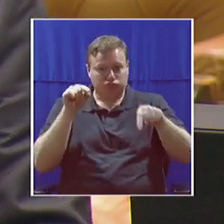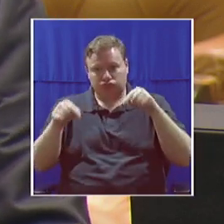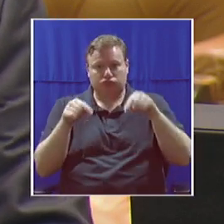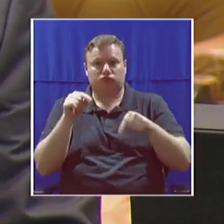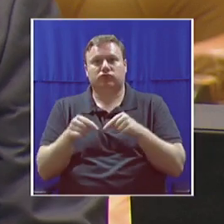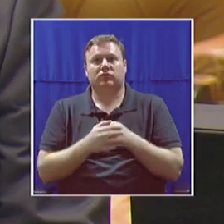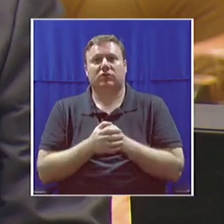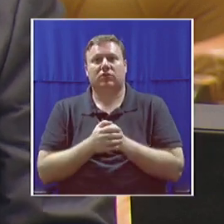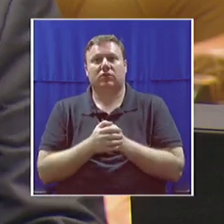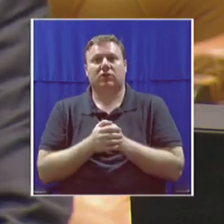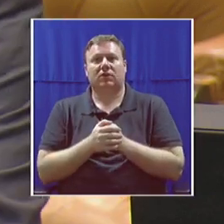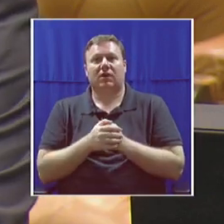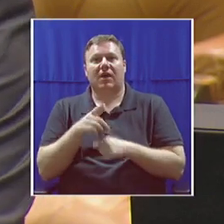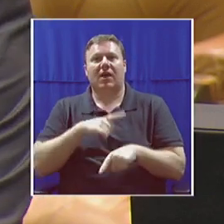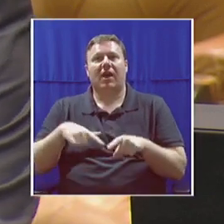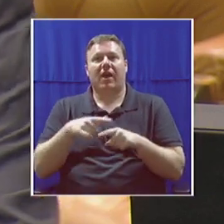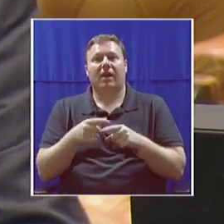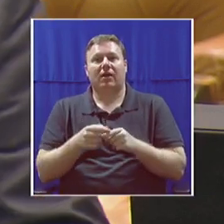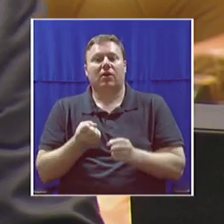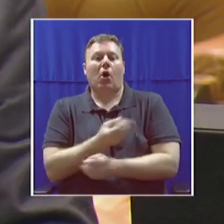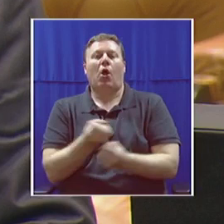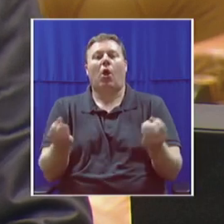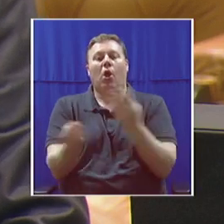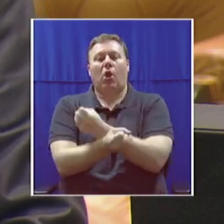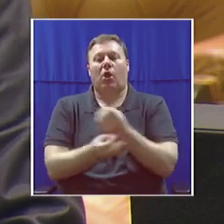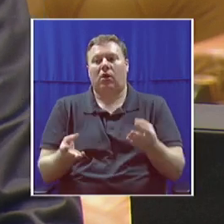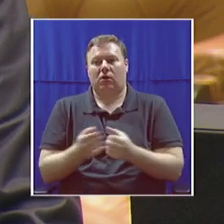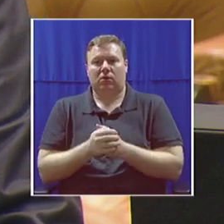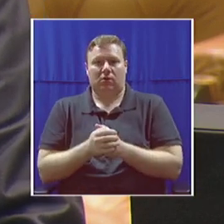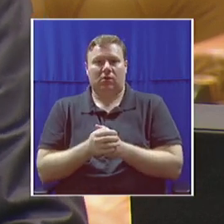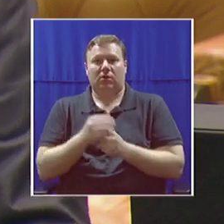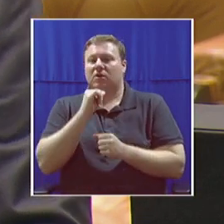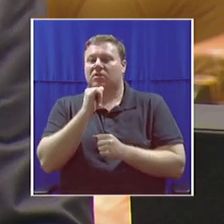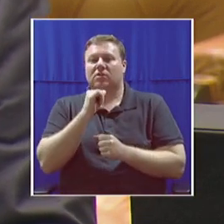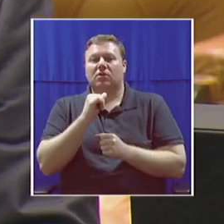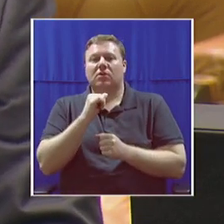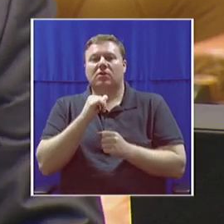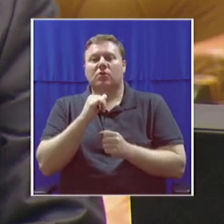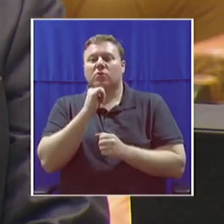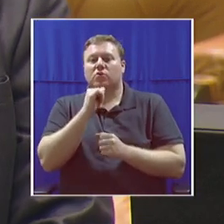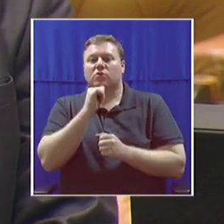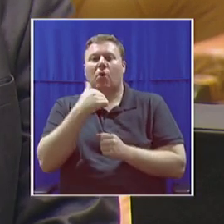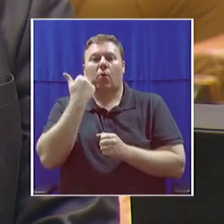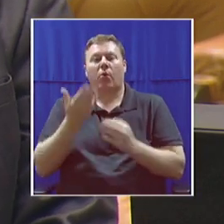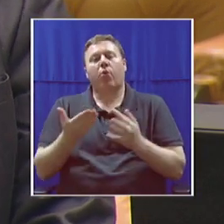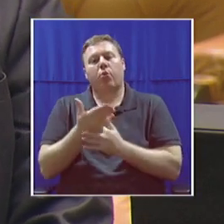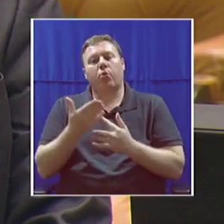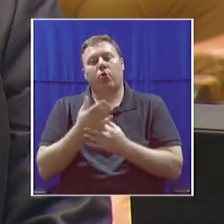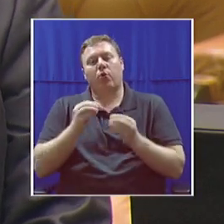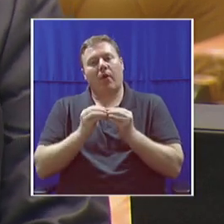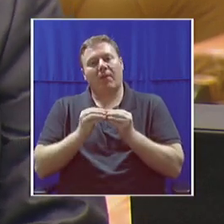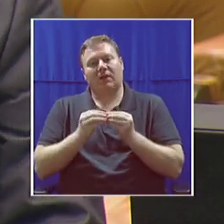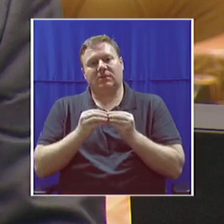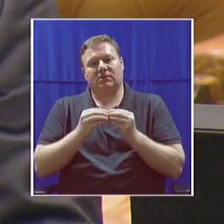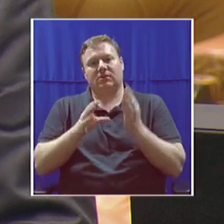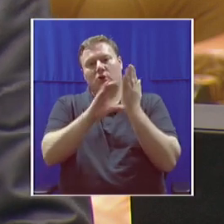hastily disposing land to undermine the process of amending section 25 of the Constitution on this